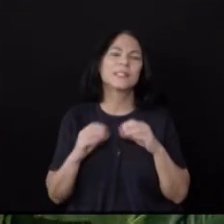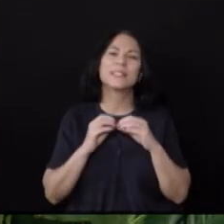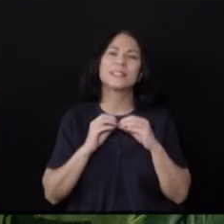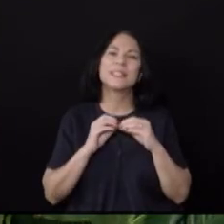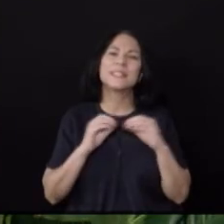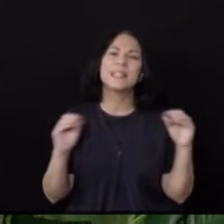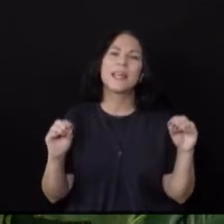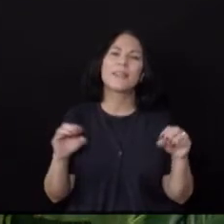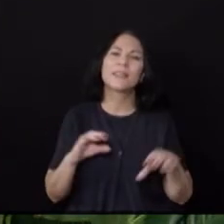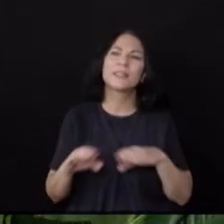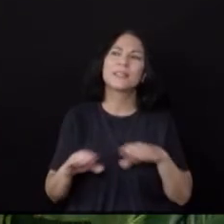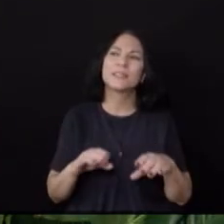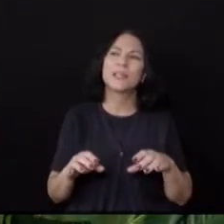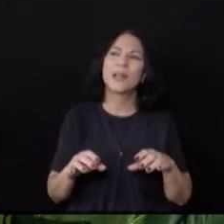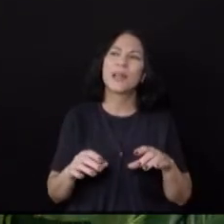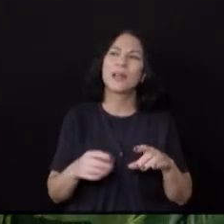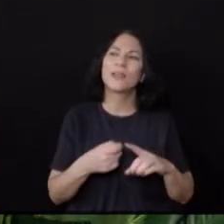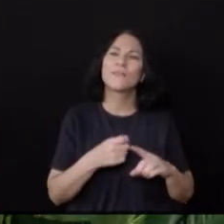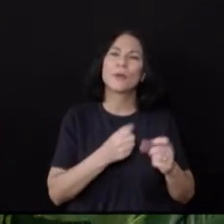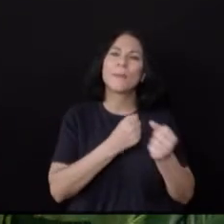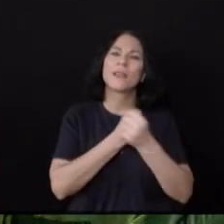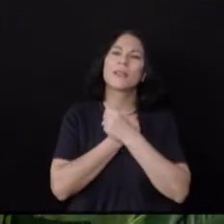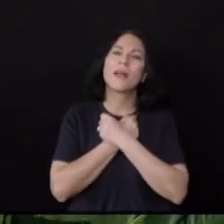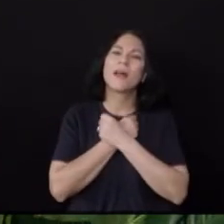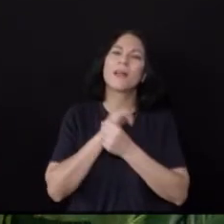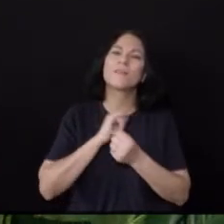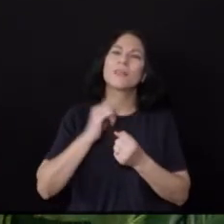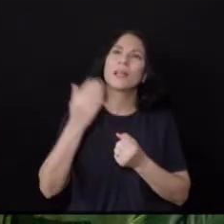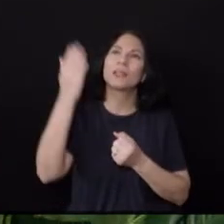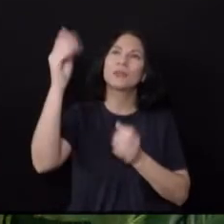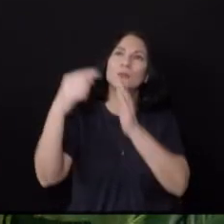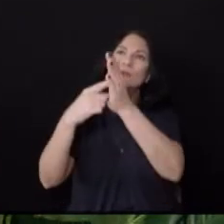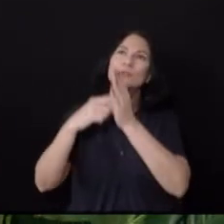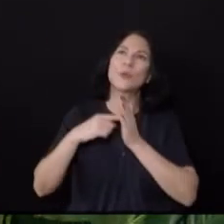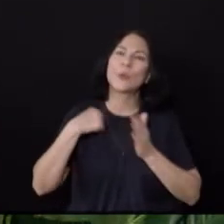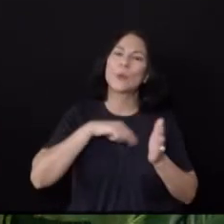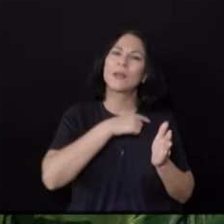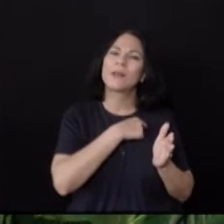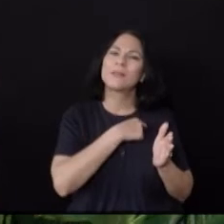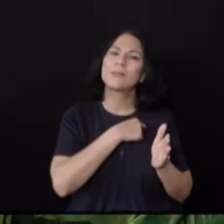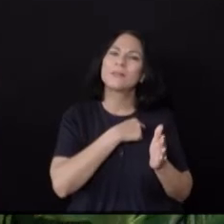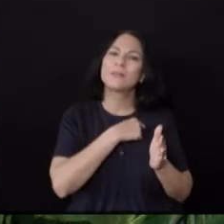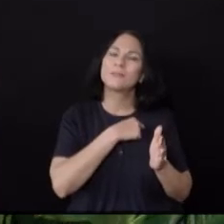nothing that is done out of love, as you have shown it to us in and through Christ,